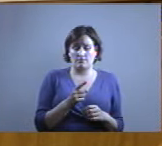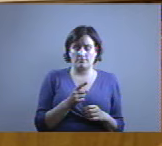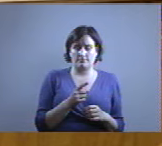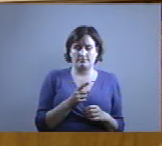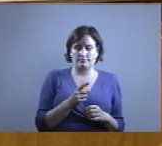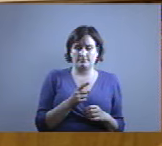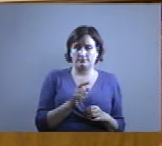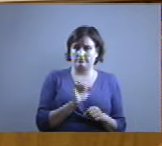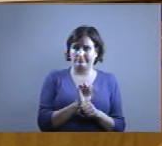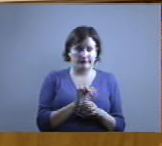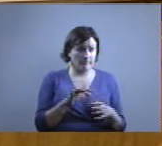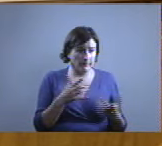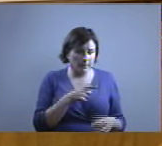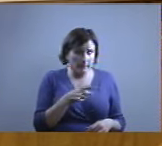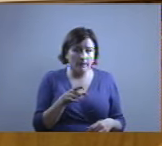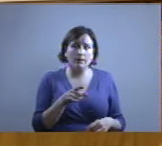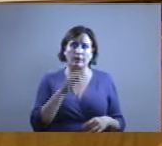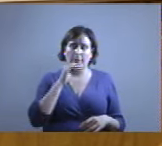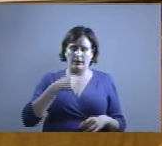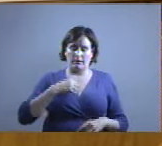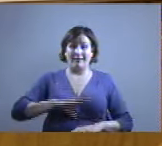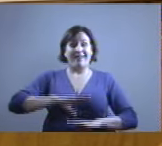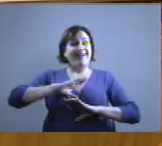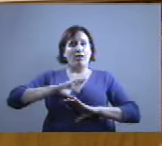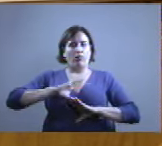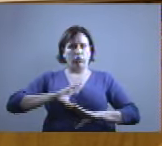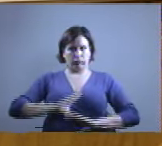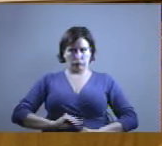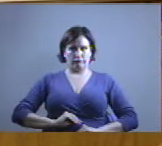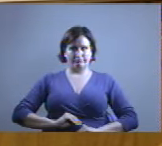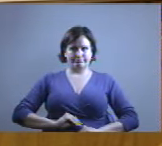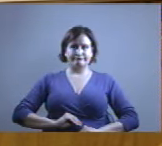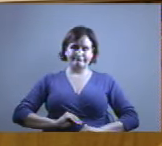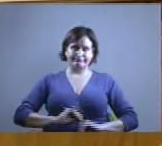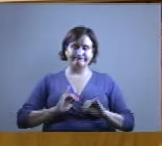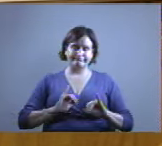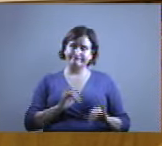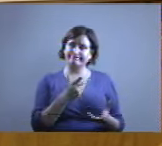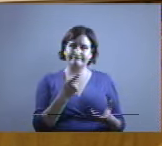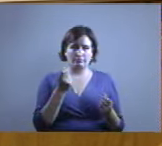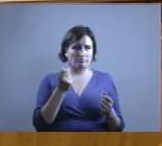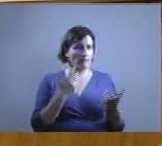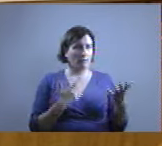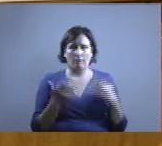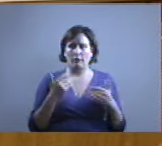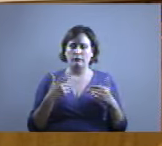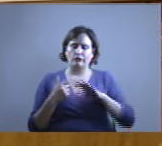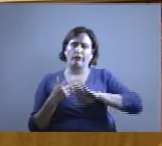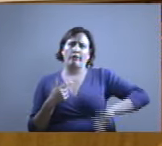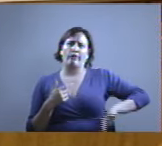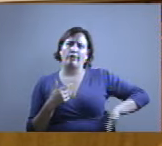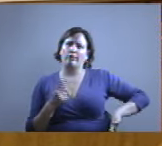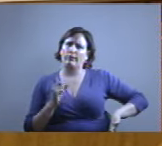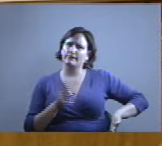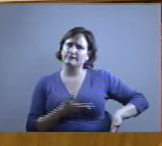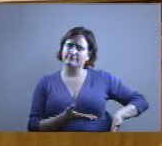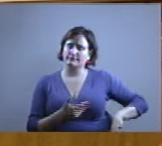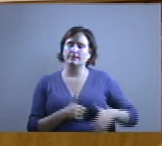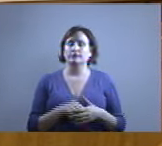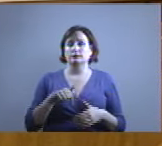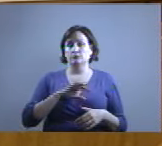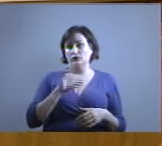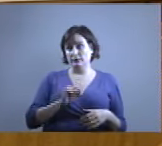result suffer disproportionately from unemployment, discouragement, and economic marginalization. Indeed, South Africa has some of